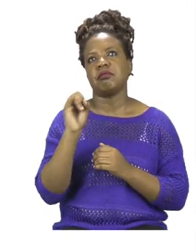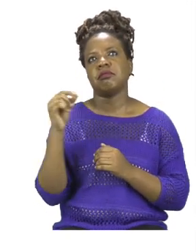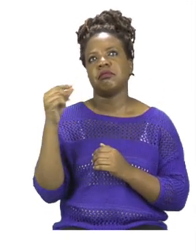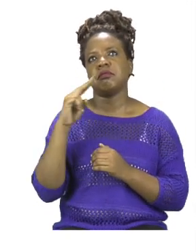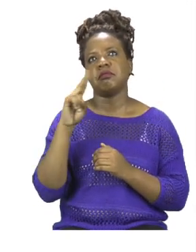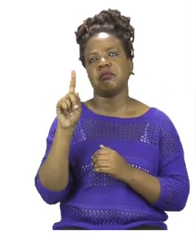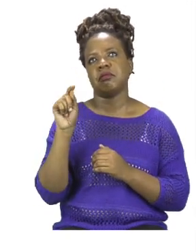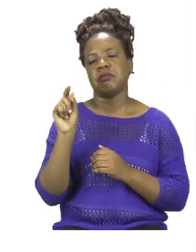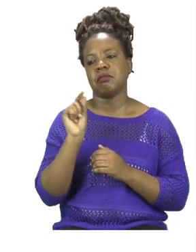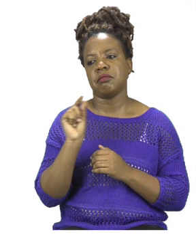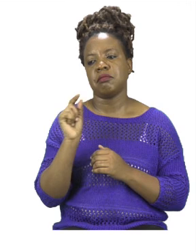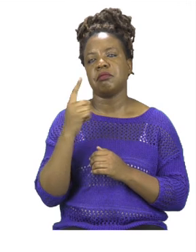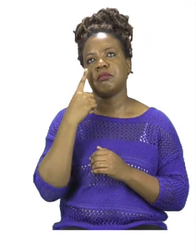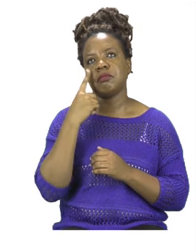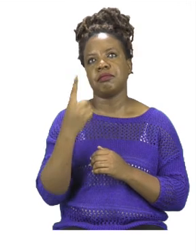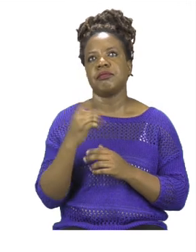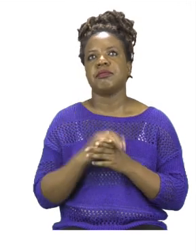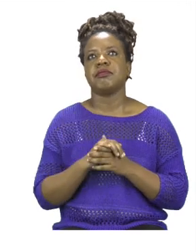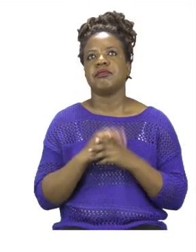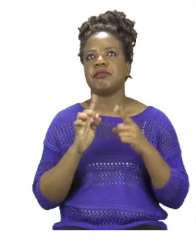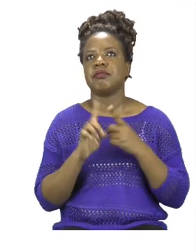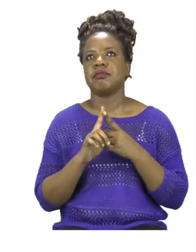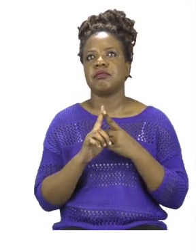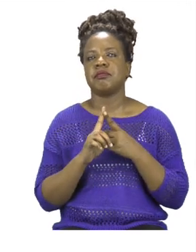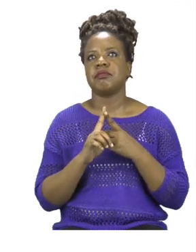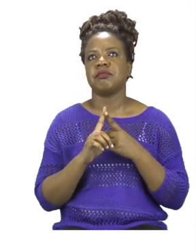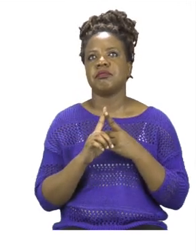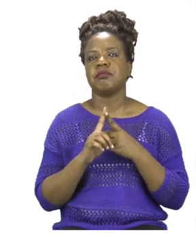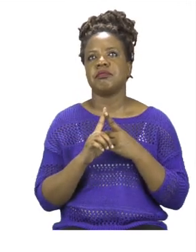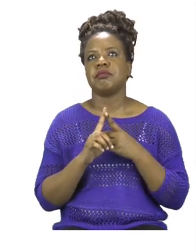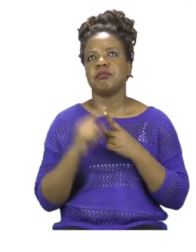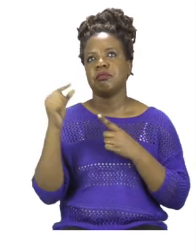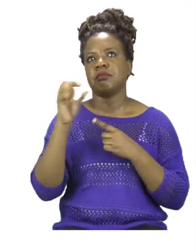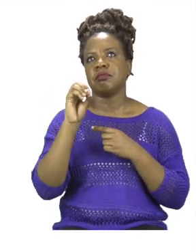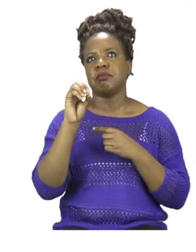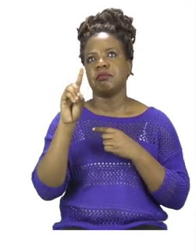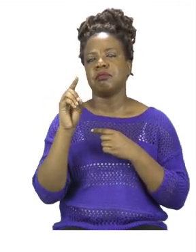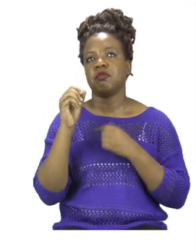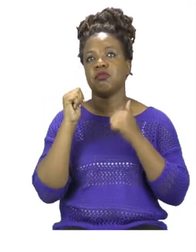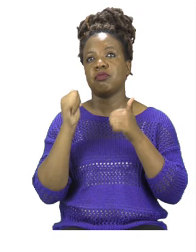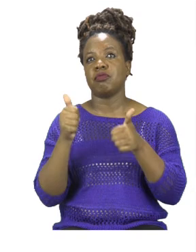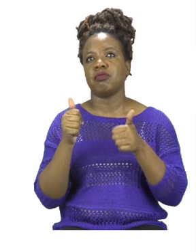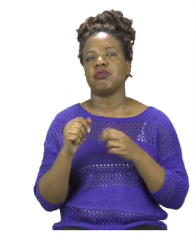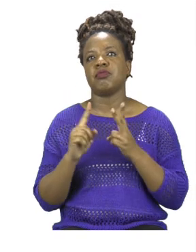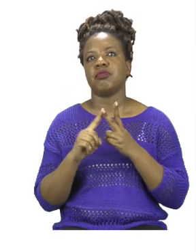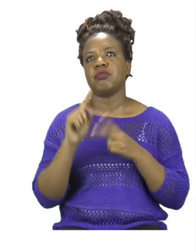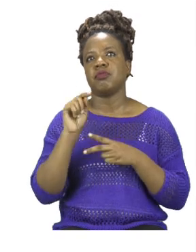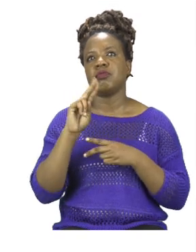our sight words, we are going to be reading the words good,